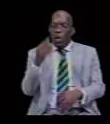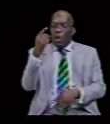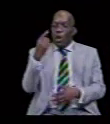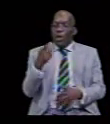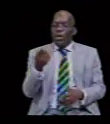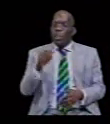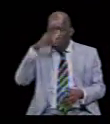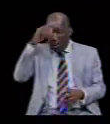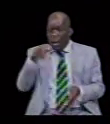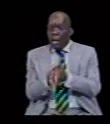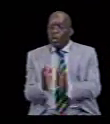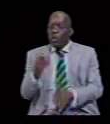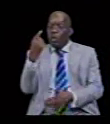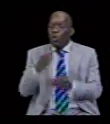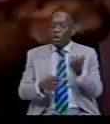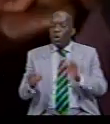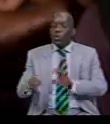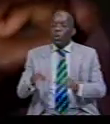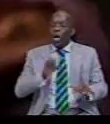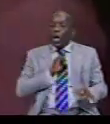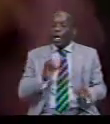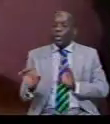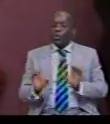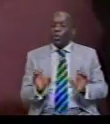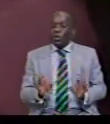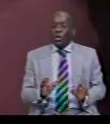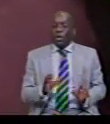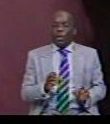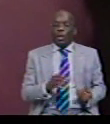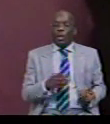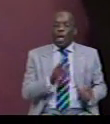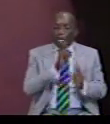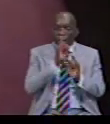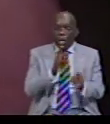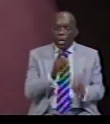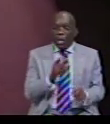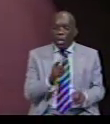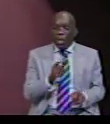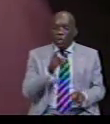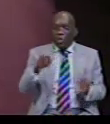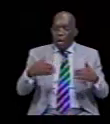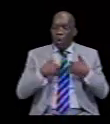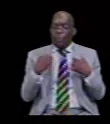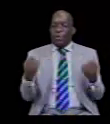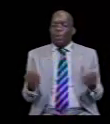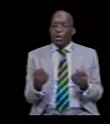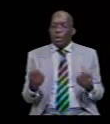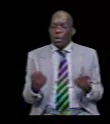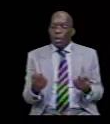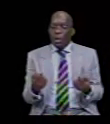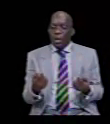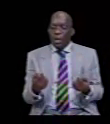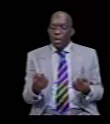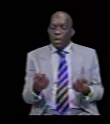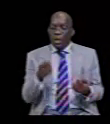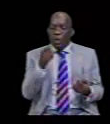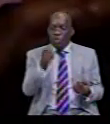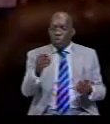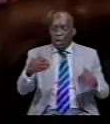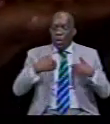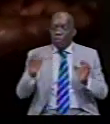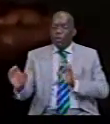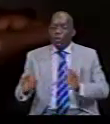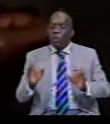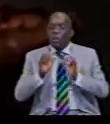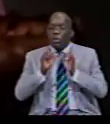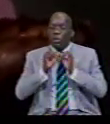few days to live. But why? Why is that? Why? You've done nothing.